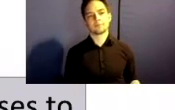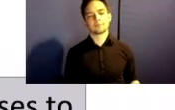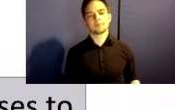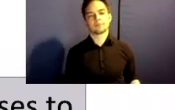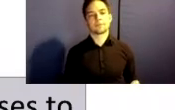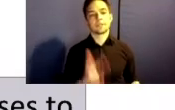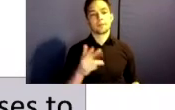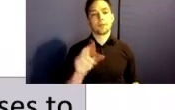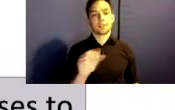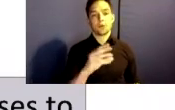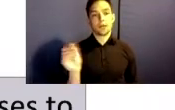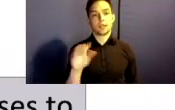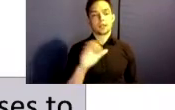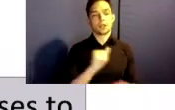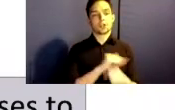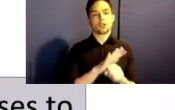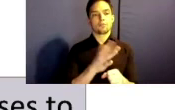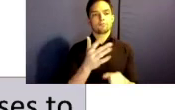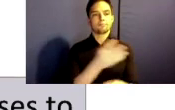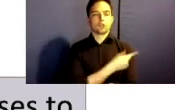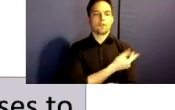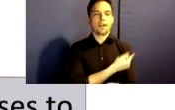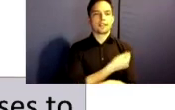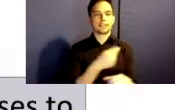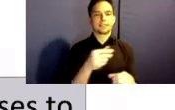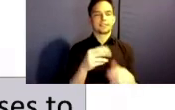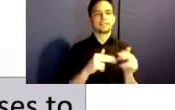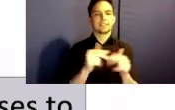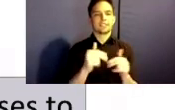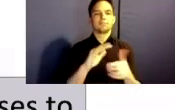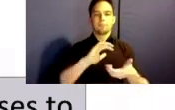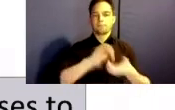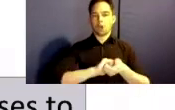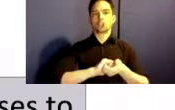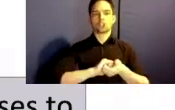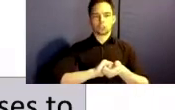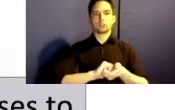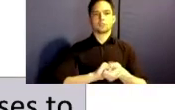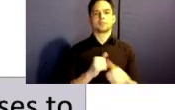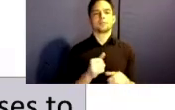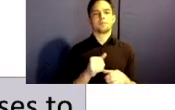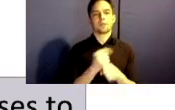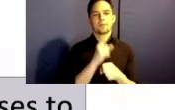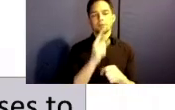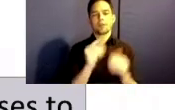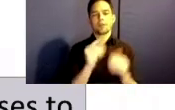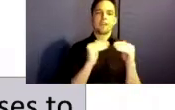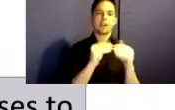WHO and the COVAX facility, in fact, with all partners, worked to ensure a fair